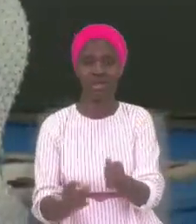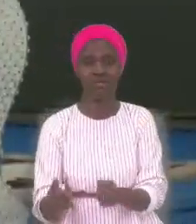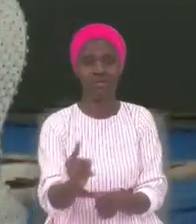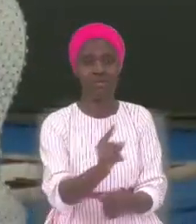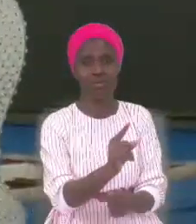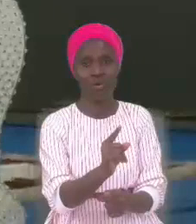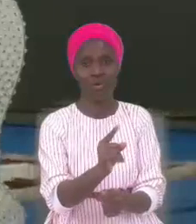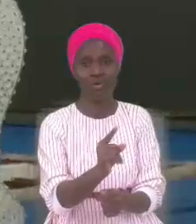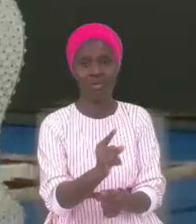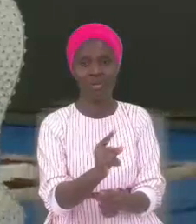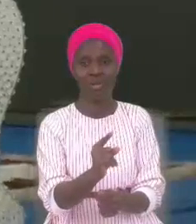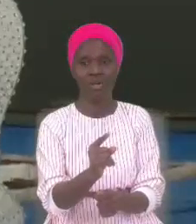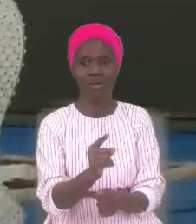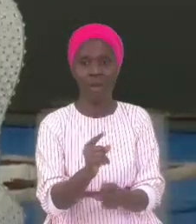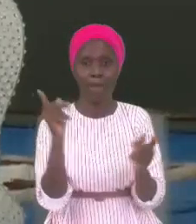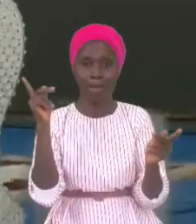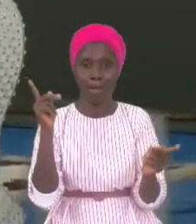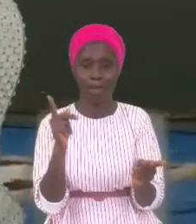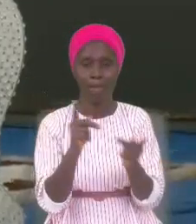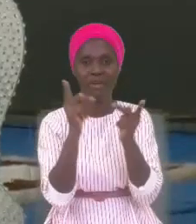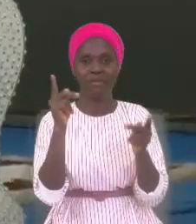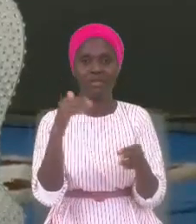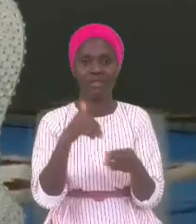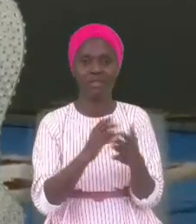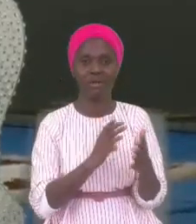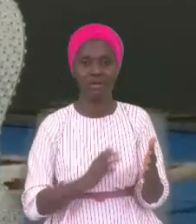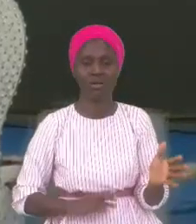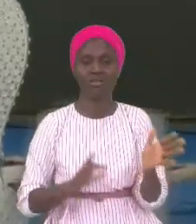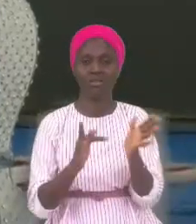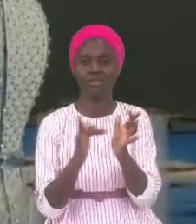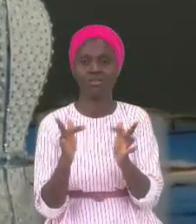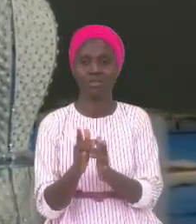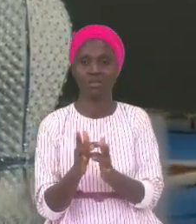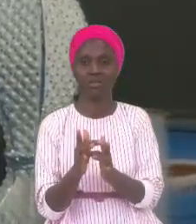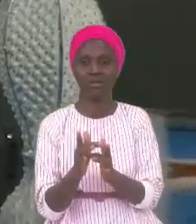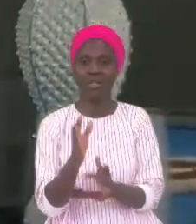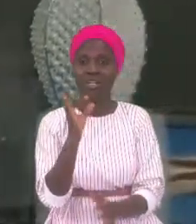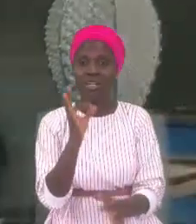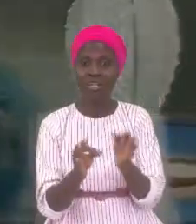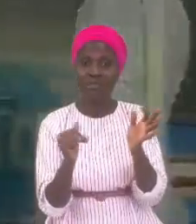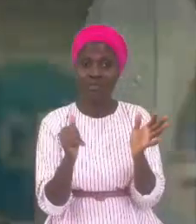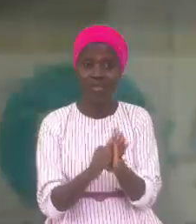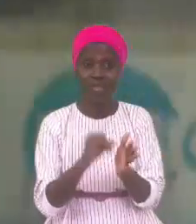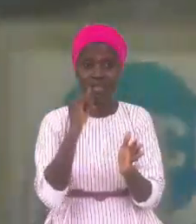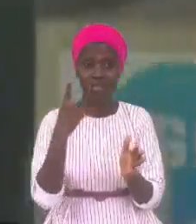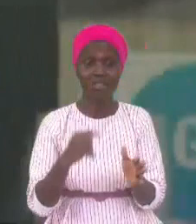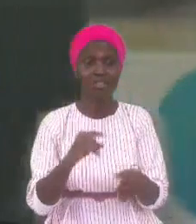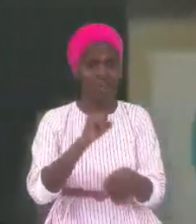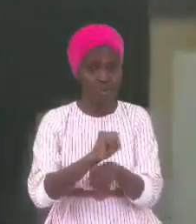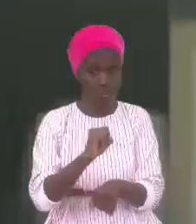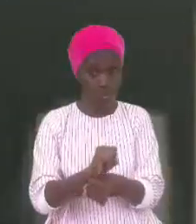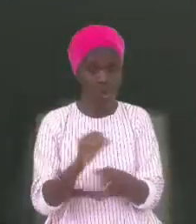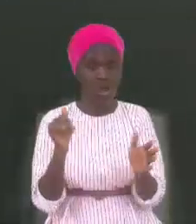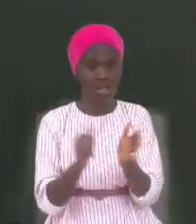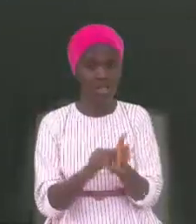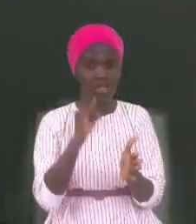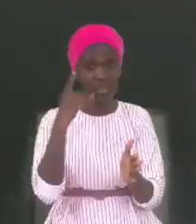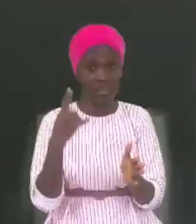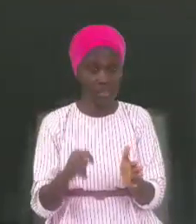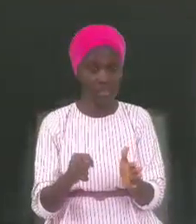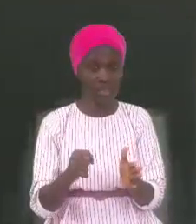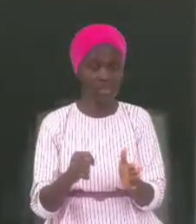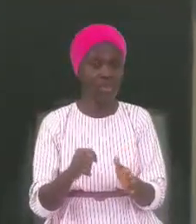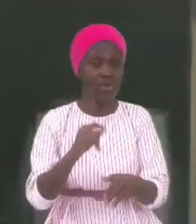every man perfect in Christ Jesus. If that is the work, that is the ministry, that is the assignment, that is the